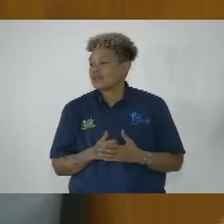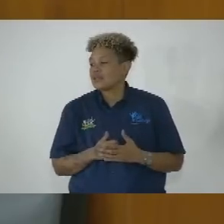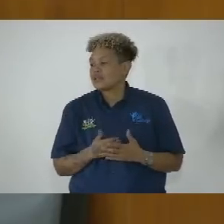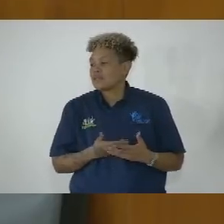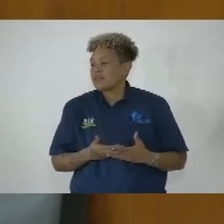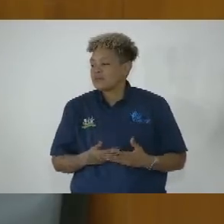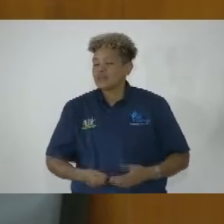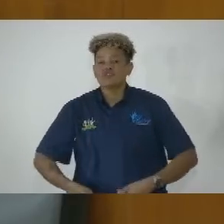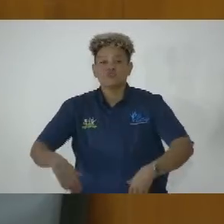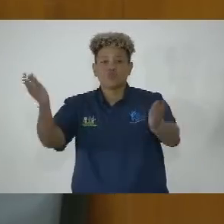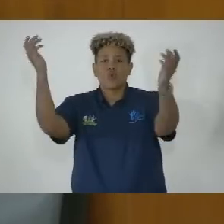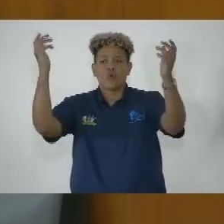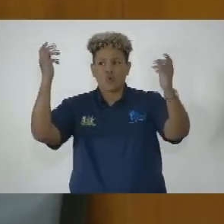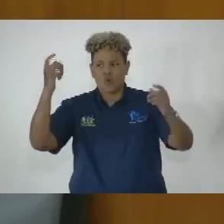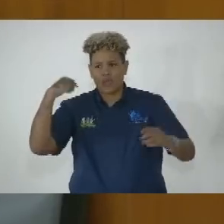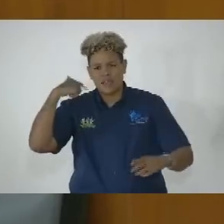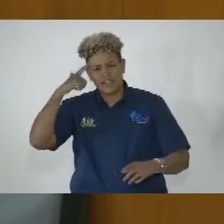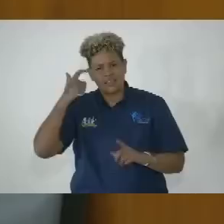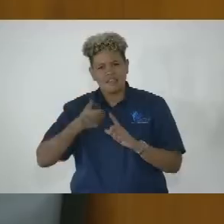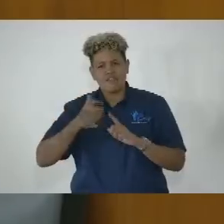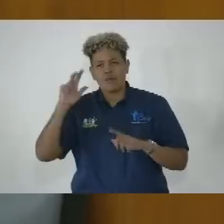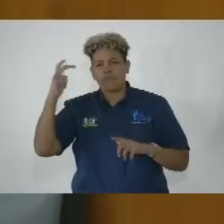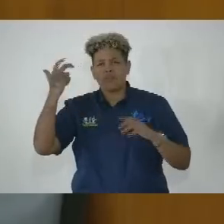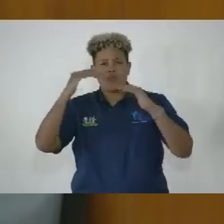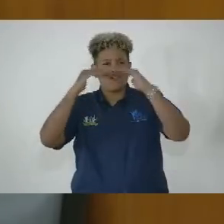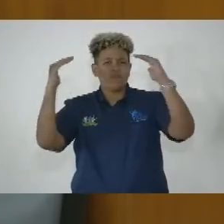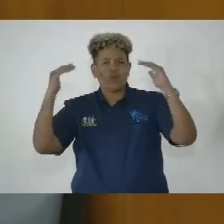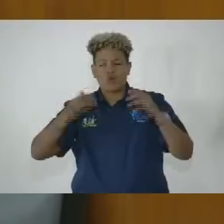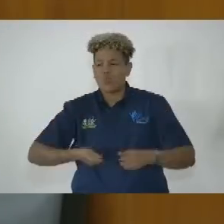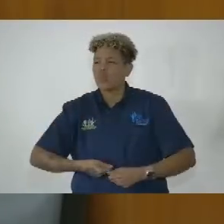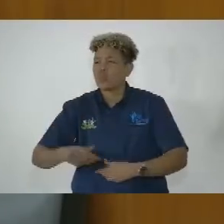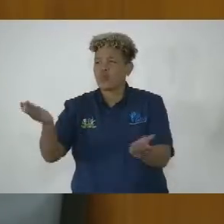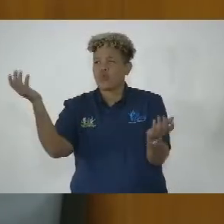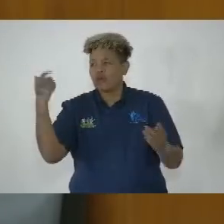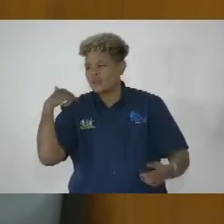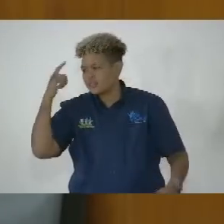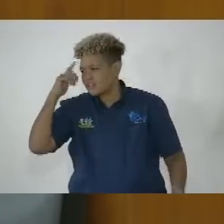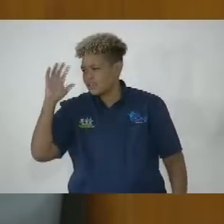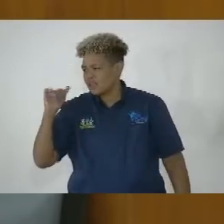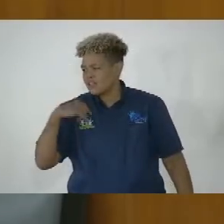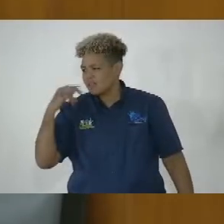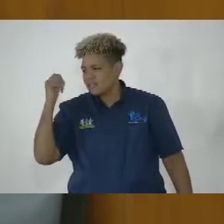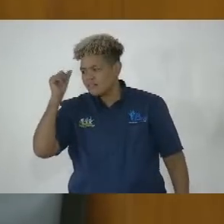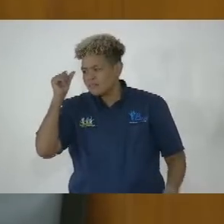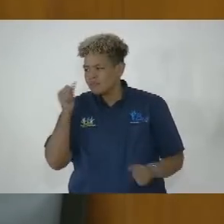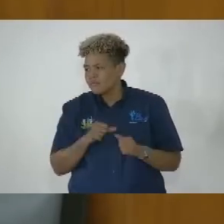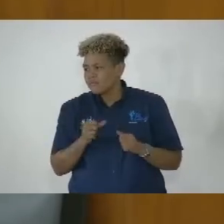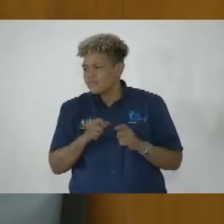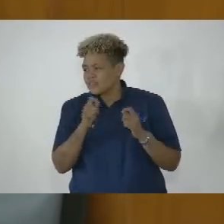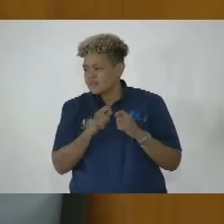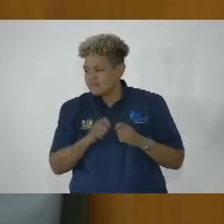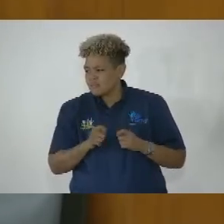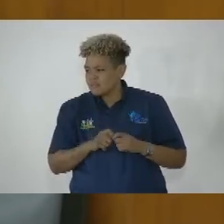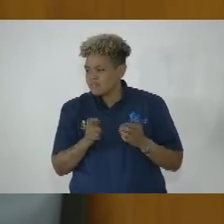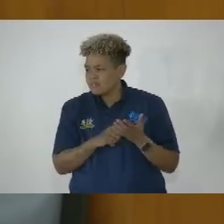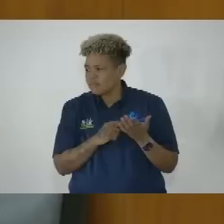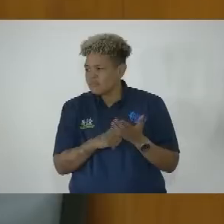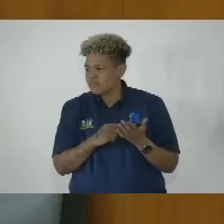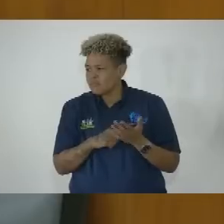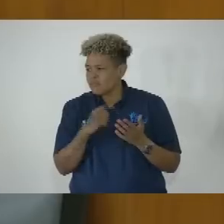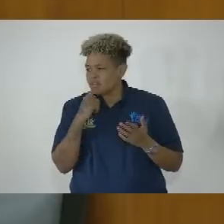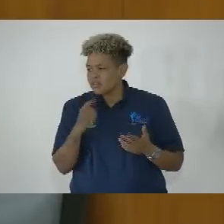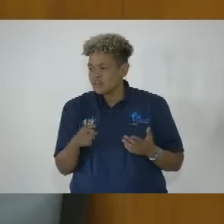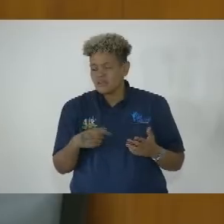tossed, I think, from a 3rd floor. I think it was that. I don't remember. I can't read the specifics sometimes because it's too